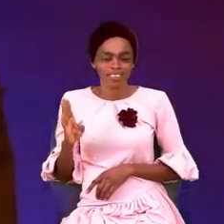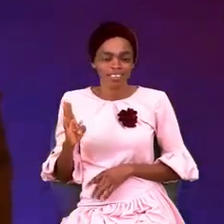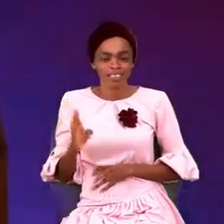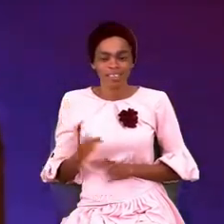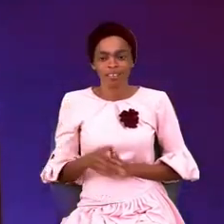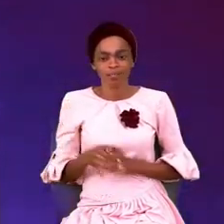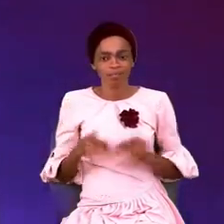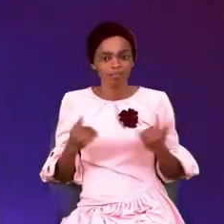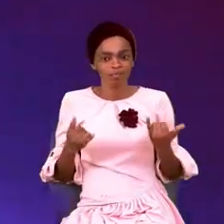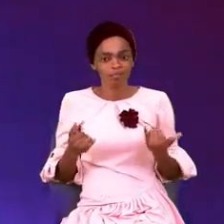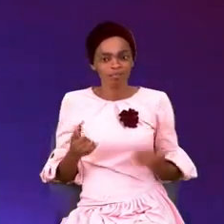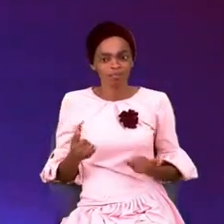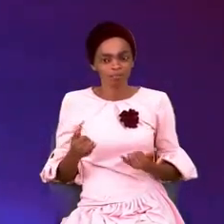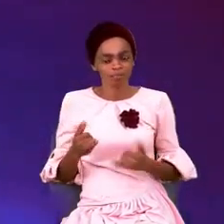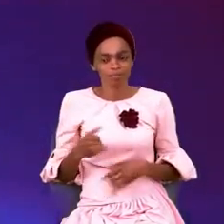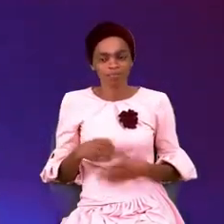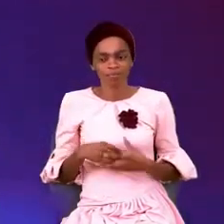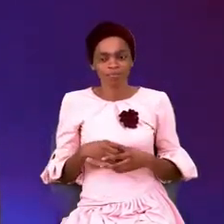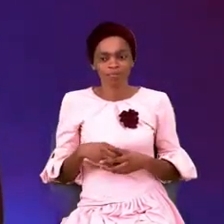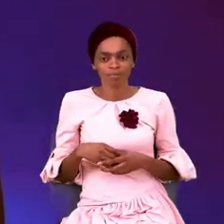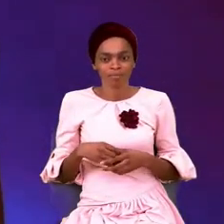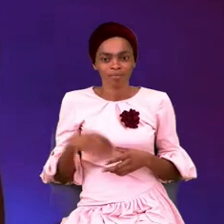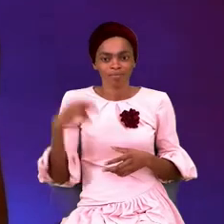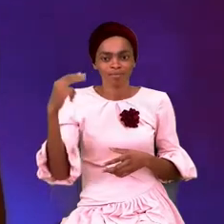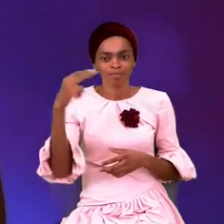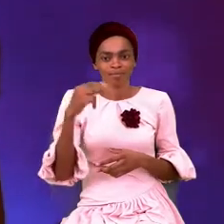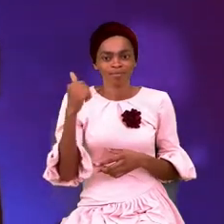Mon Yaboka Yesu,